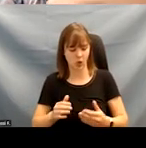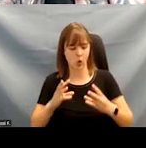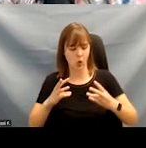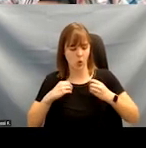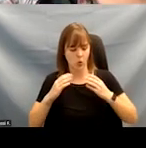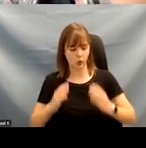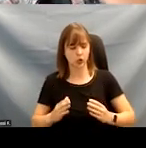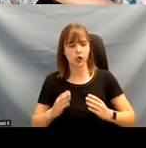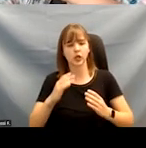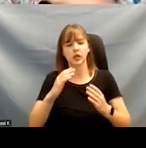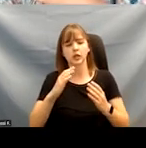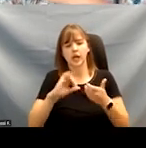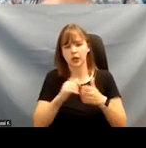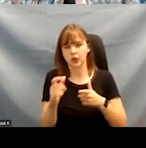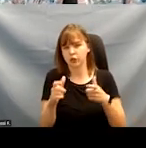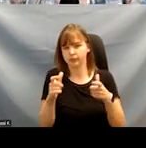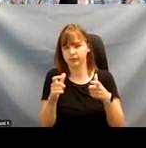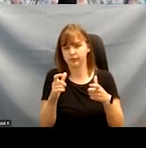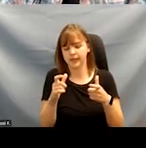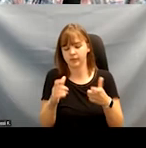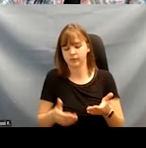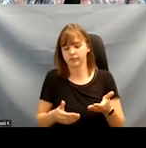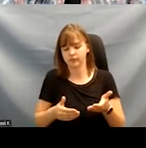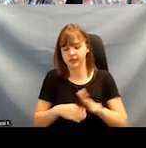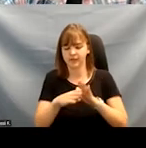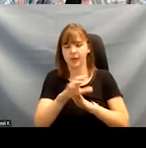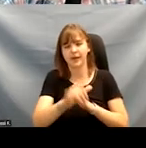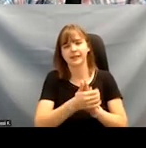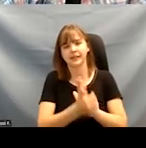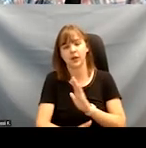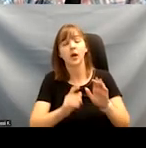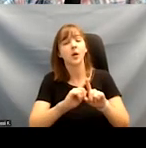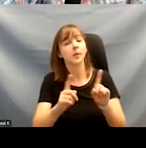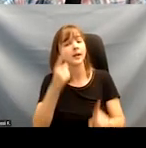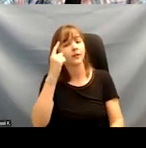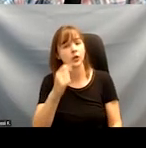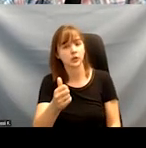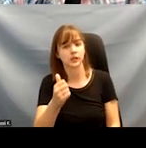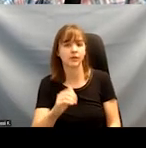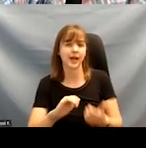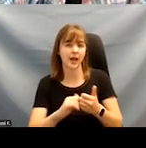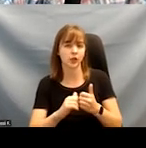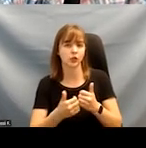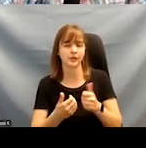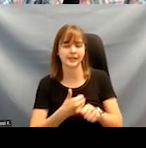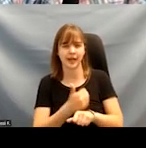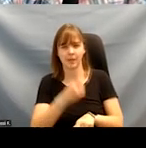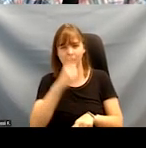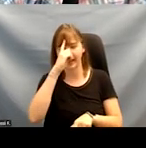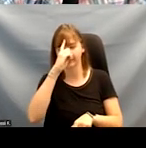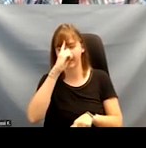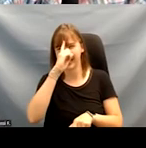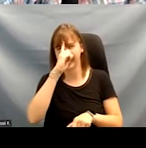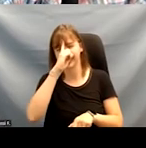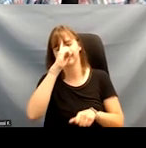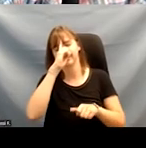are someone who is in a large corporation and you're trying to develop entrepreneurial mindset, I think the easiest